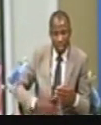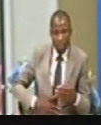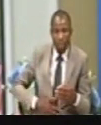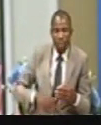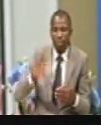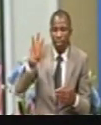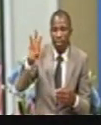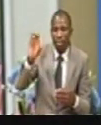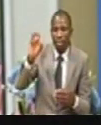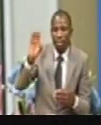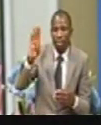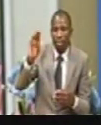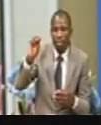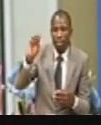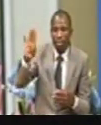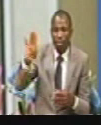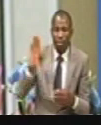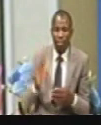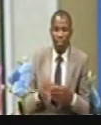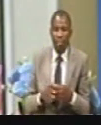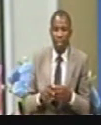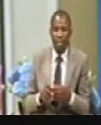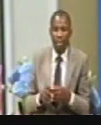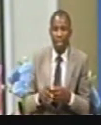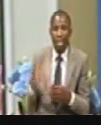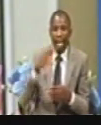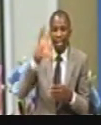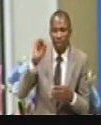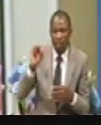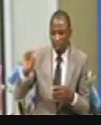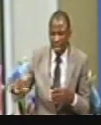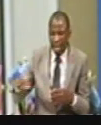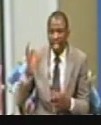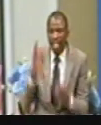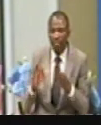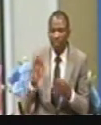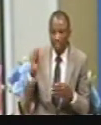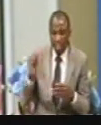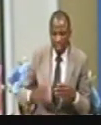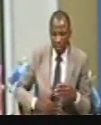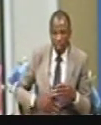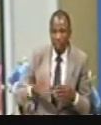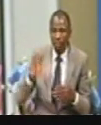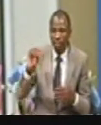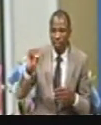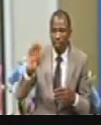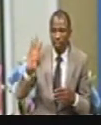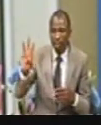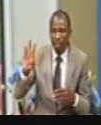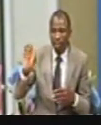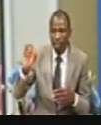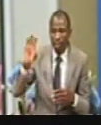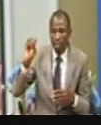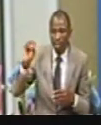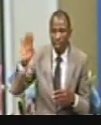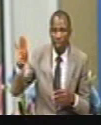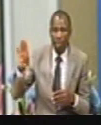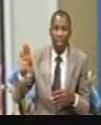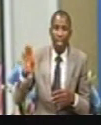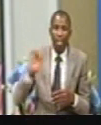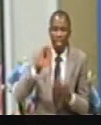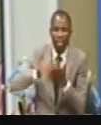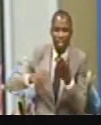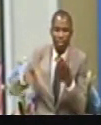I can be free. I said, although I've been suffering from this miscarriage, no child. And if the womb